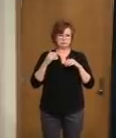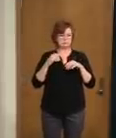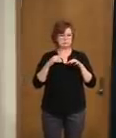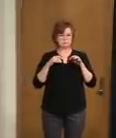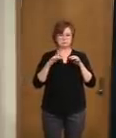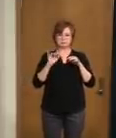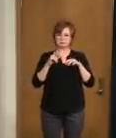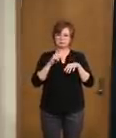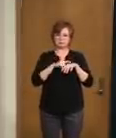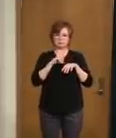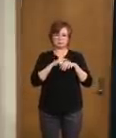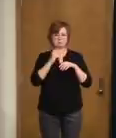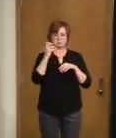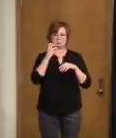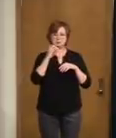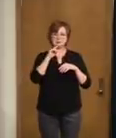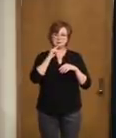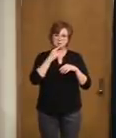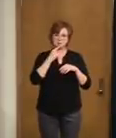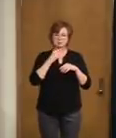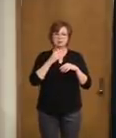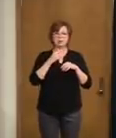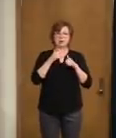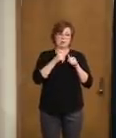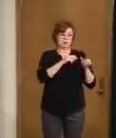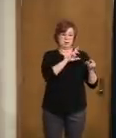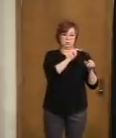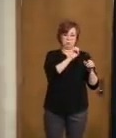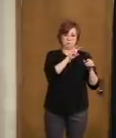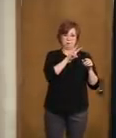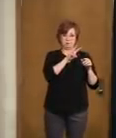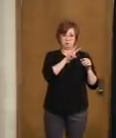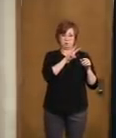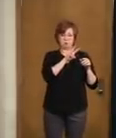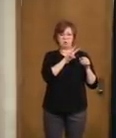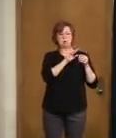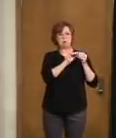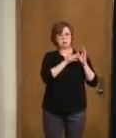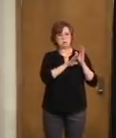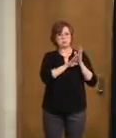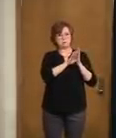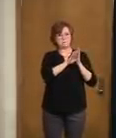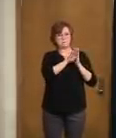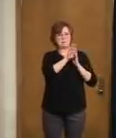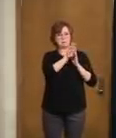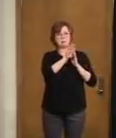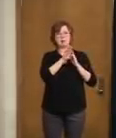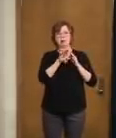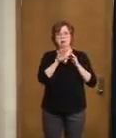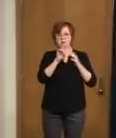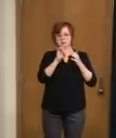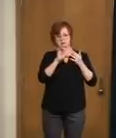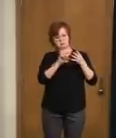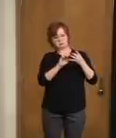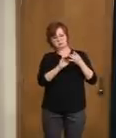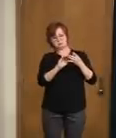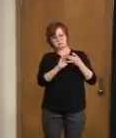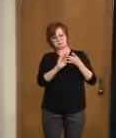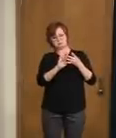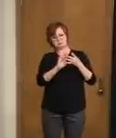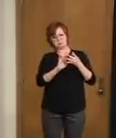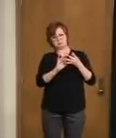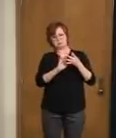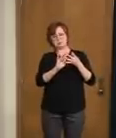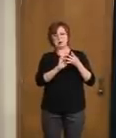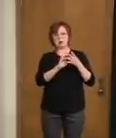November. November, we saw cases escalating. In mid-December, we were able to plateau and have a reasonable